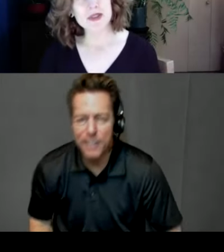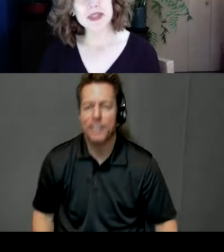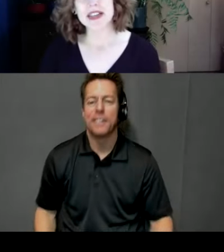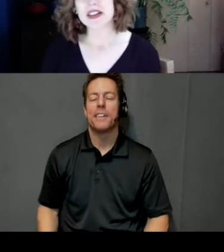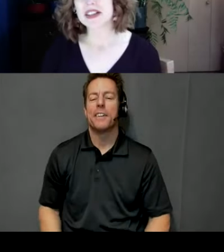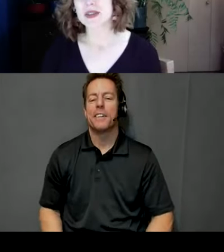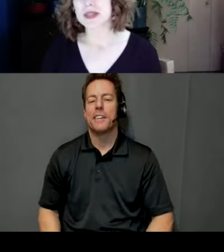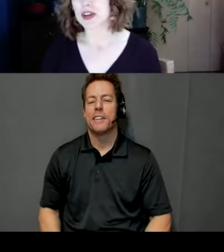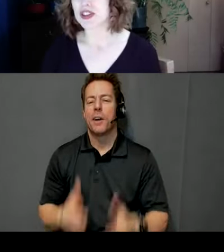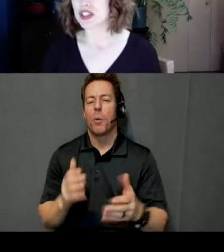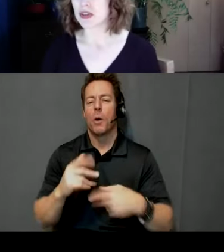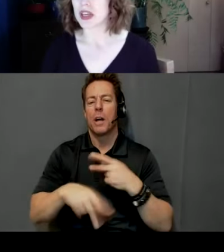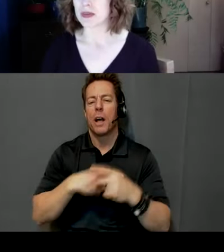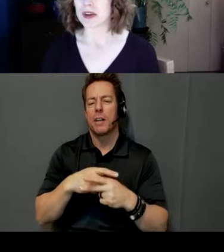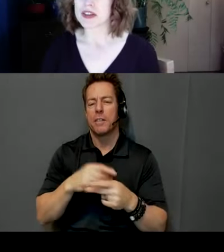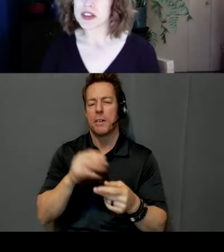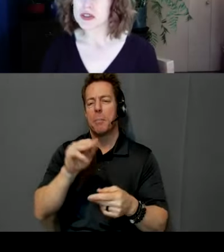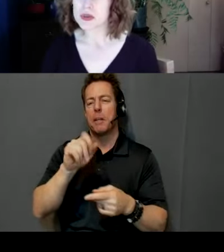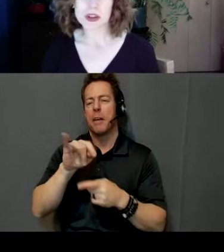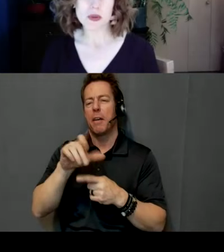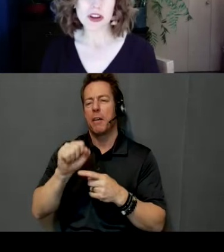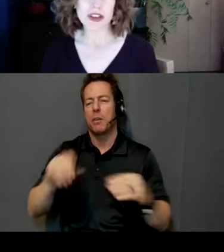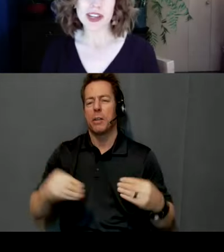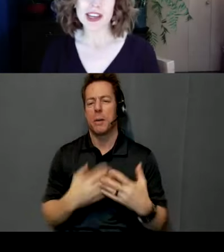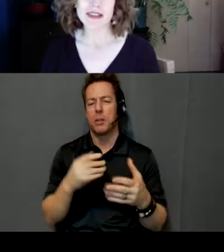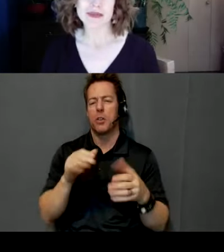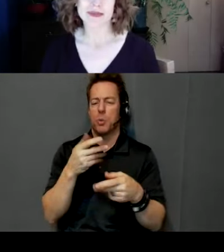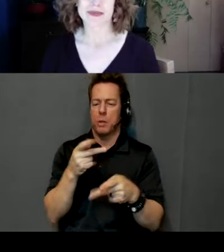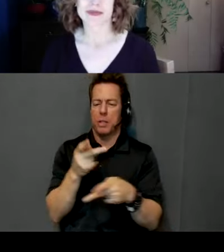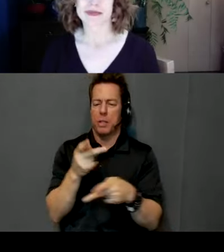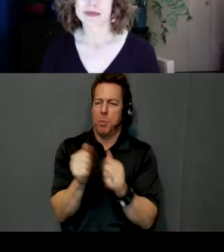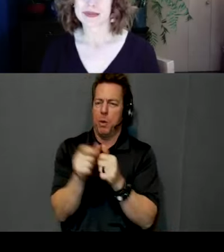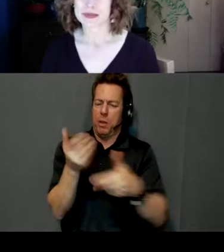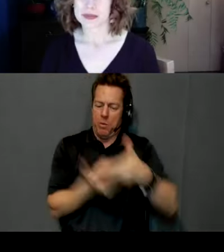What sort of materials or inspiration do you keep around you while you work, if any?